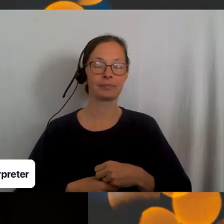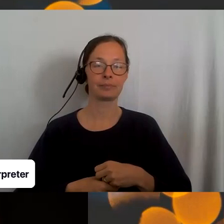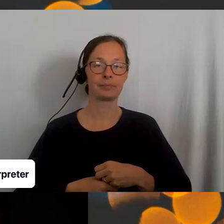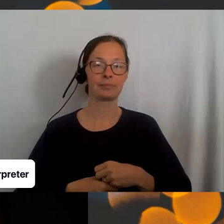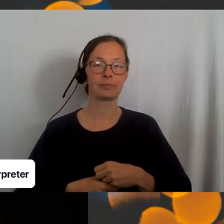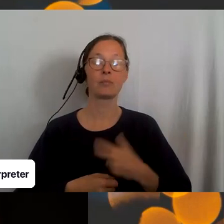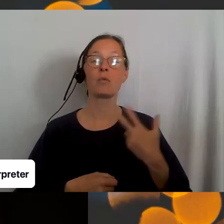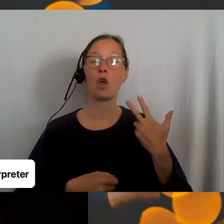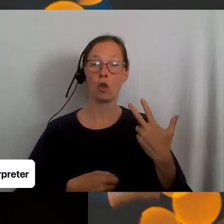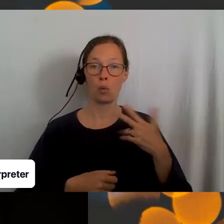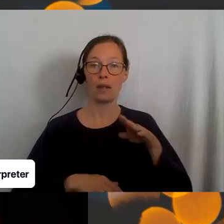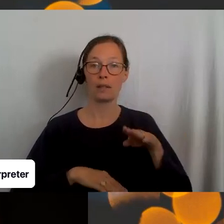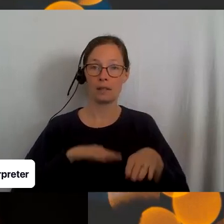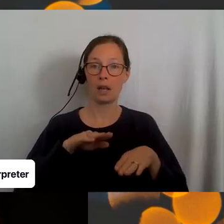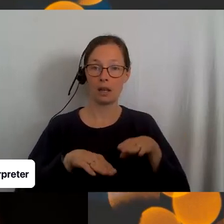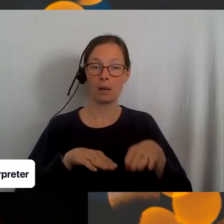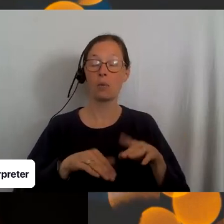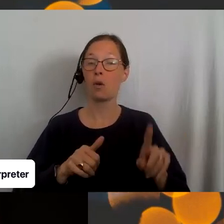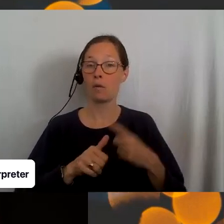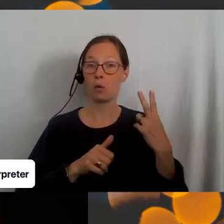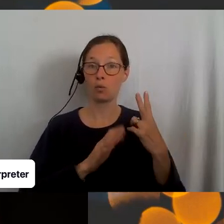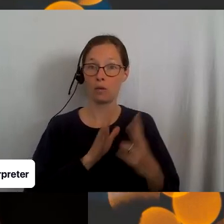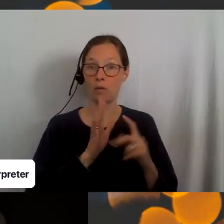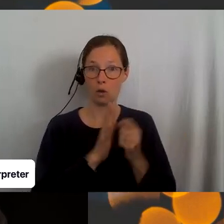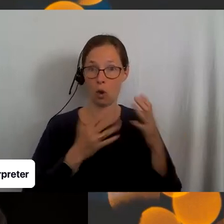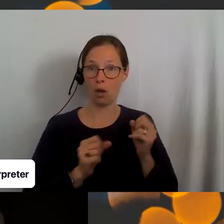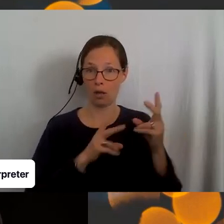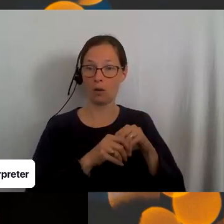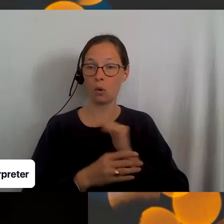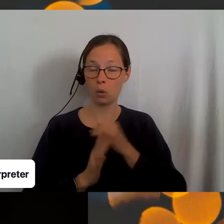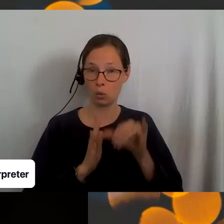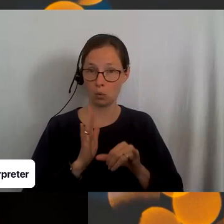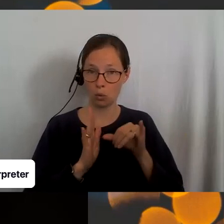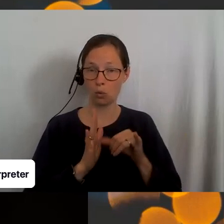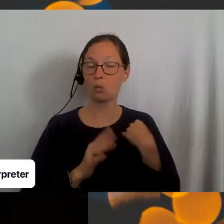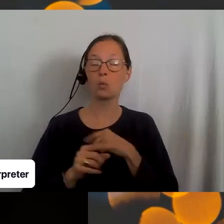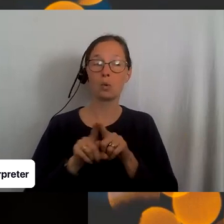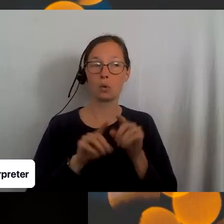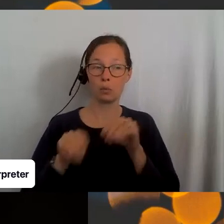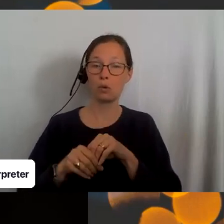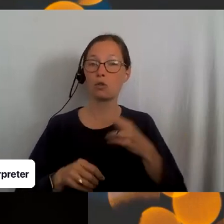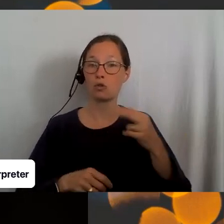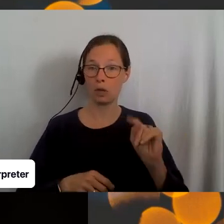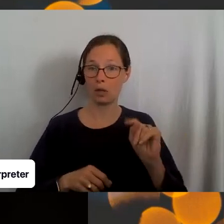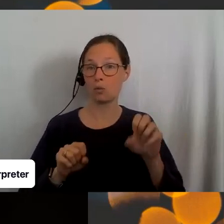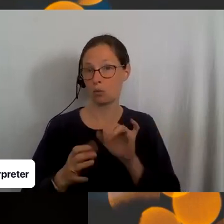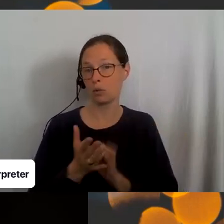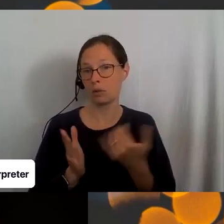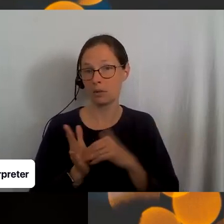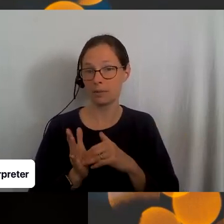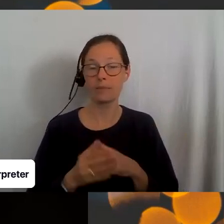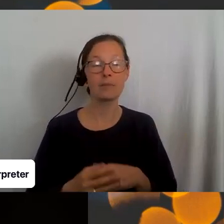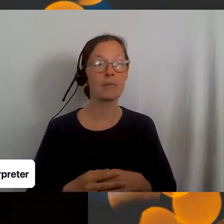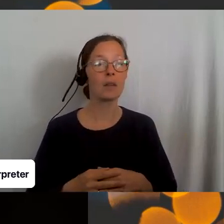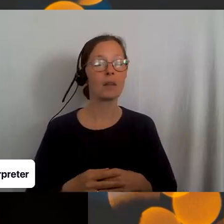the three-step process. The first two videos are up on our YouTube channel as well, and we put those in chat. We can do that again, but